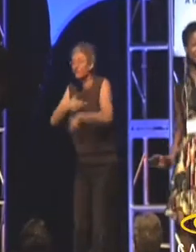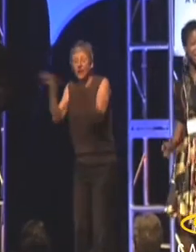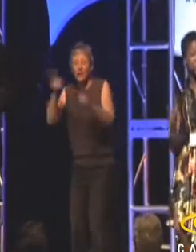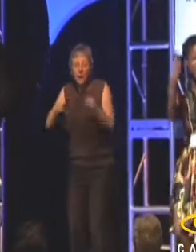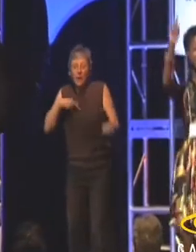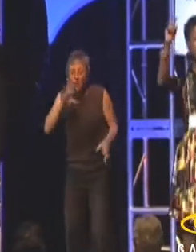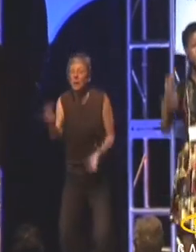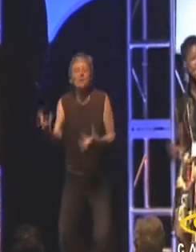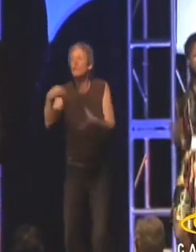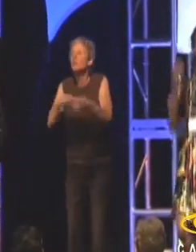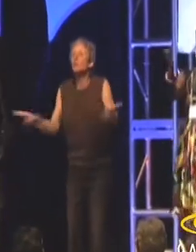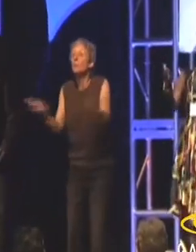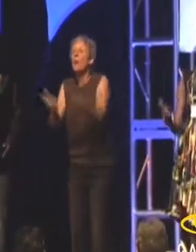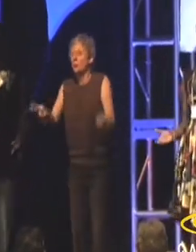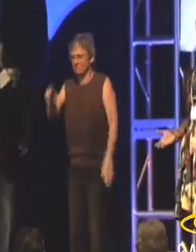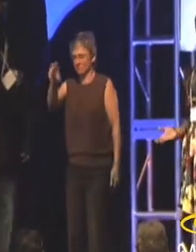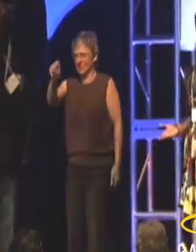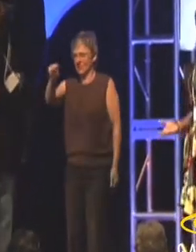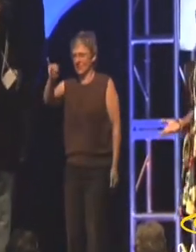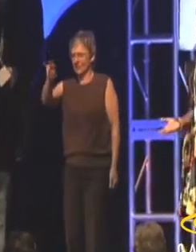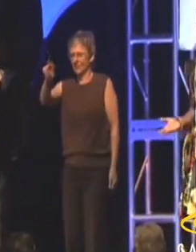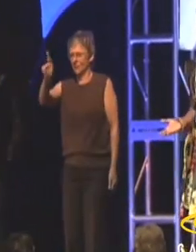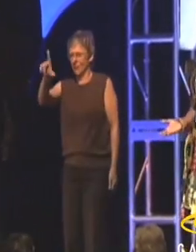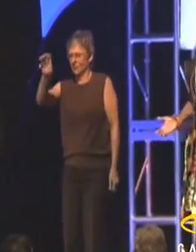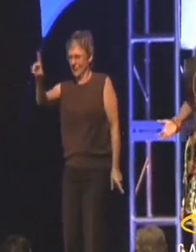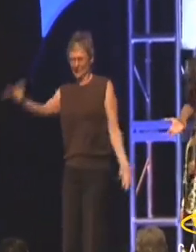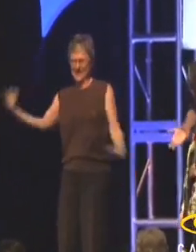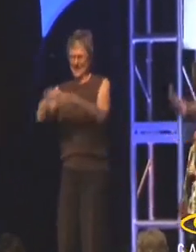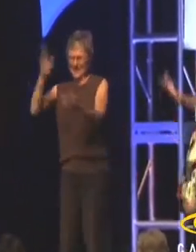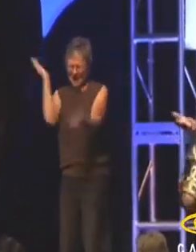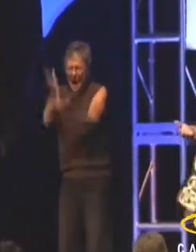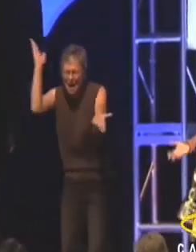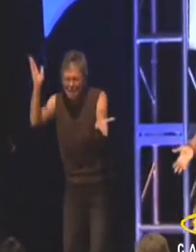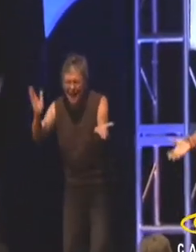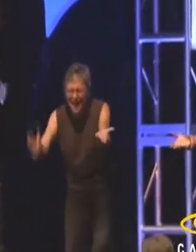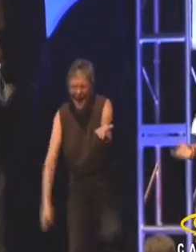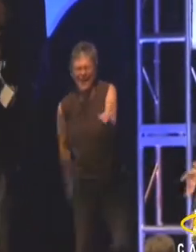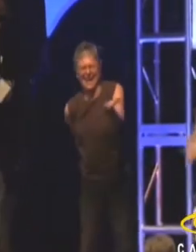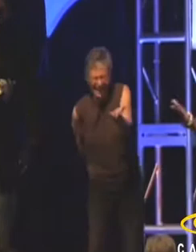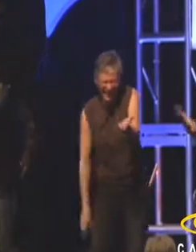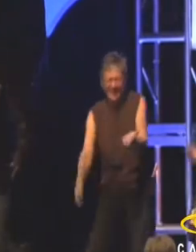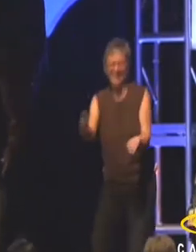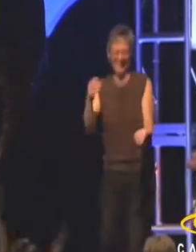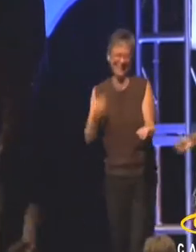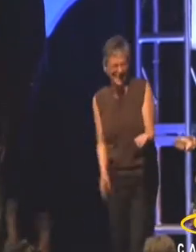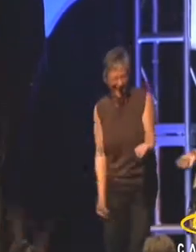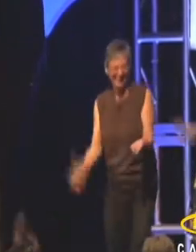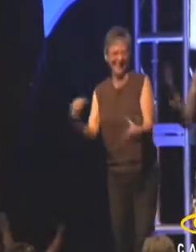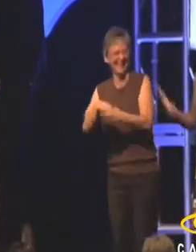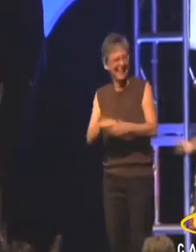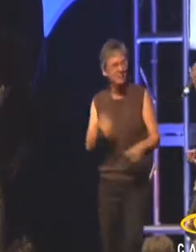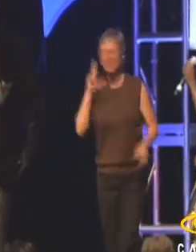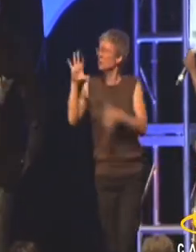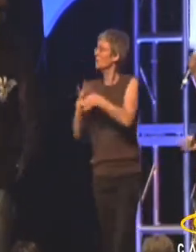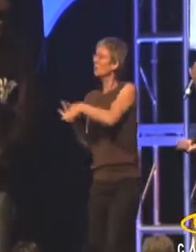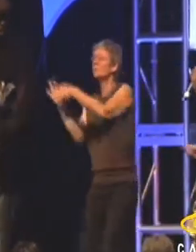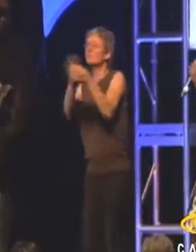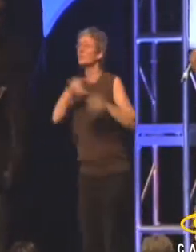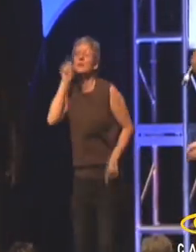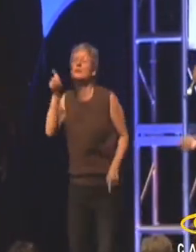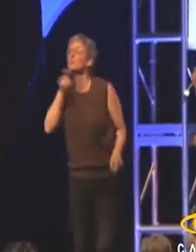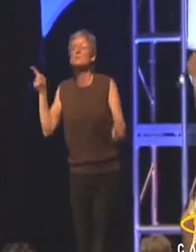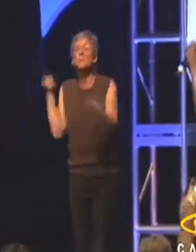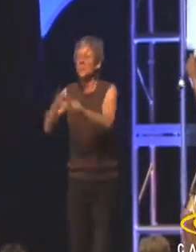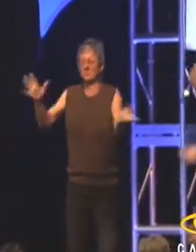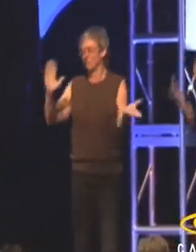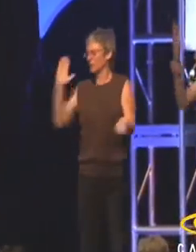underestimated one or two things He don't know love or justice if I tied it with shoes Now a call to action, tell me where my women be Gotta take this mission to